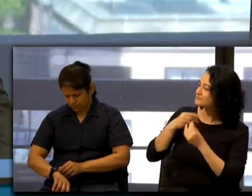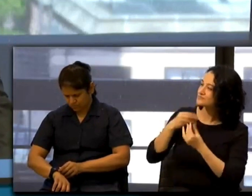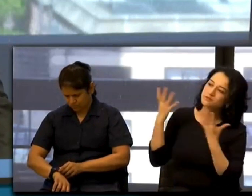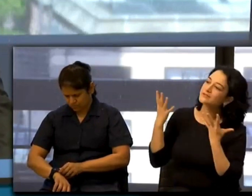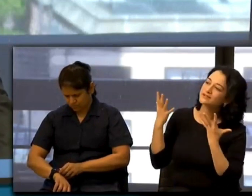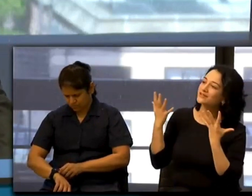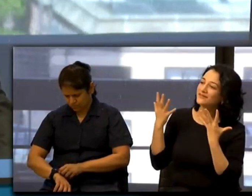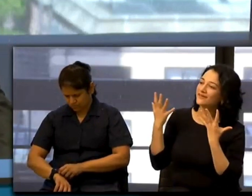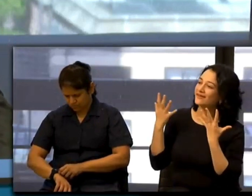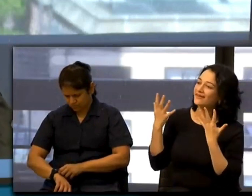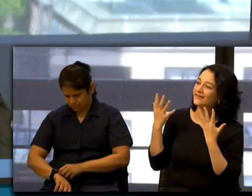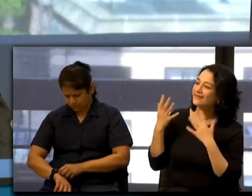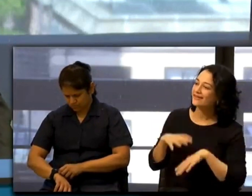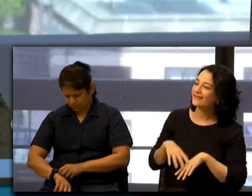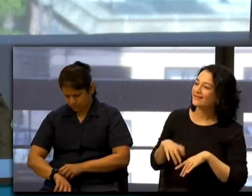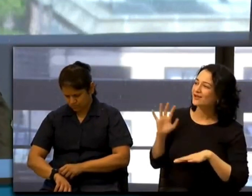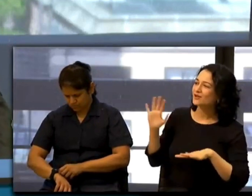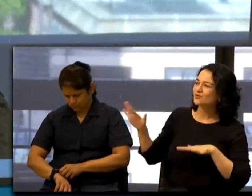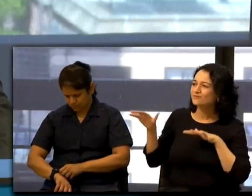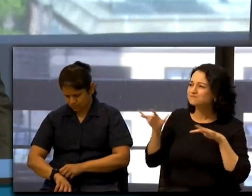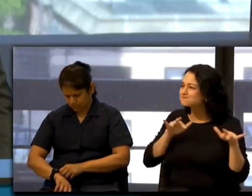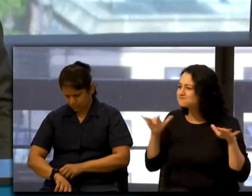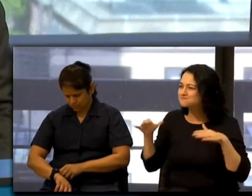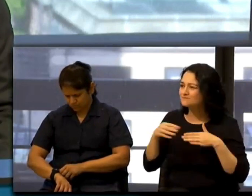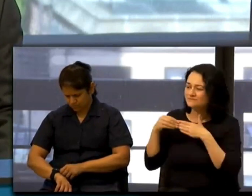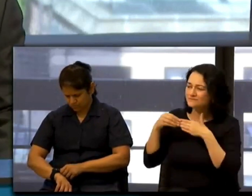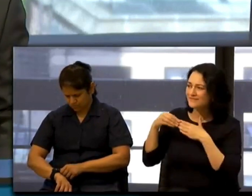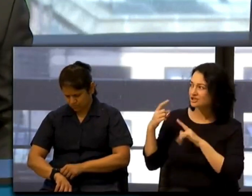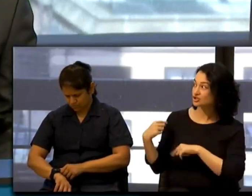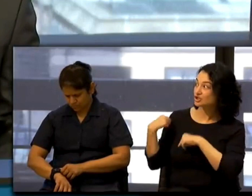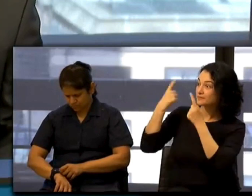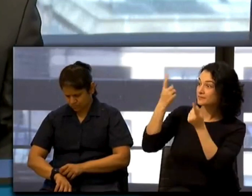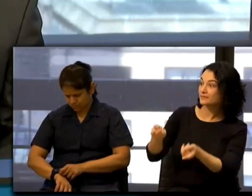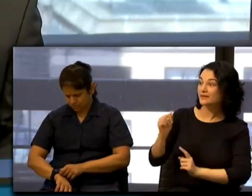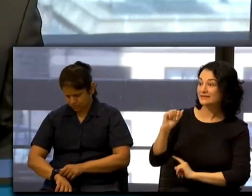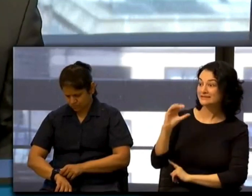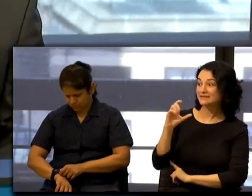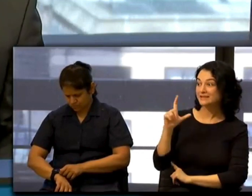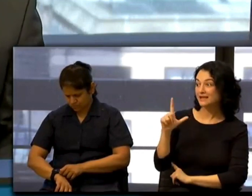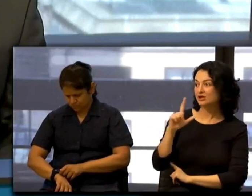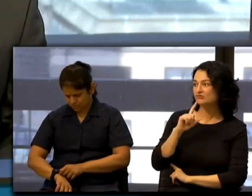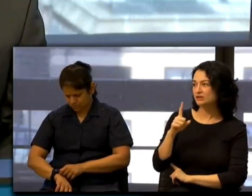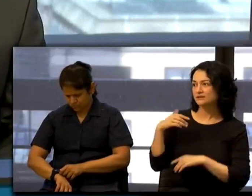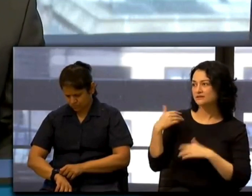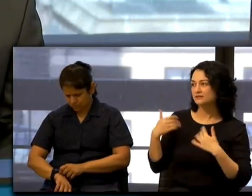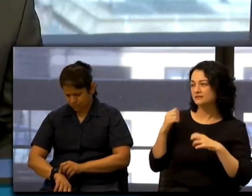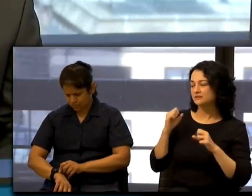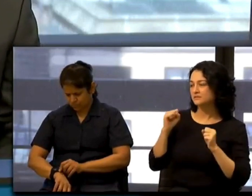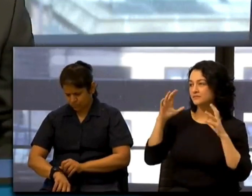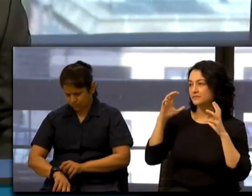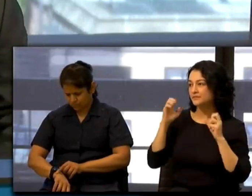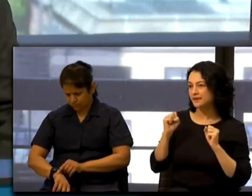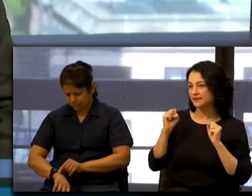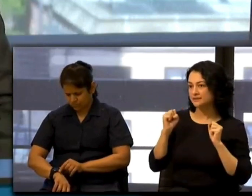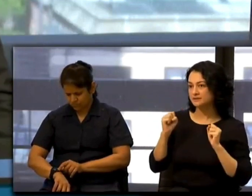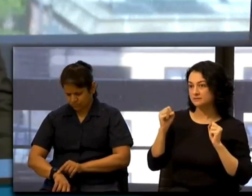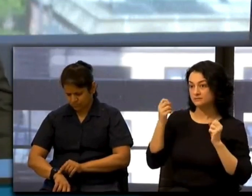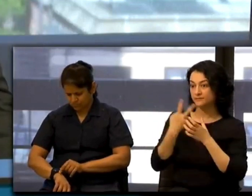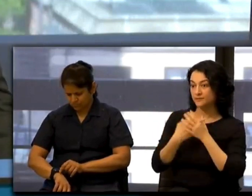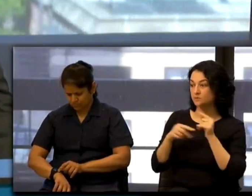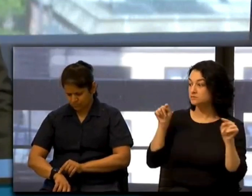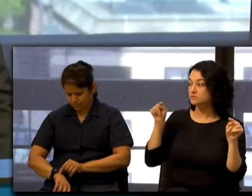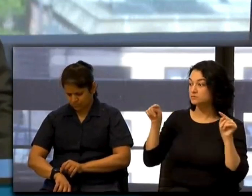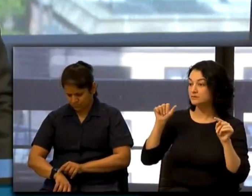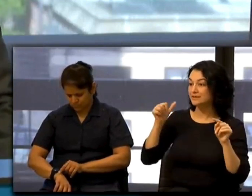structure reflects the strong links between ageism and ableism. Now, in the spirit of thanks, I